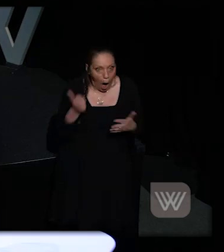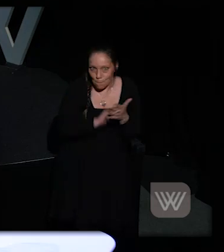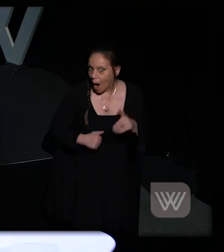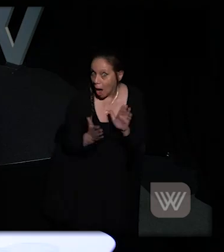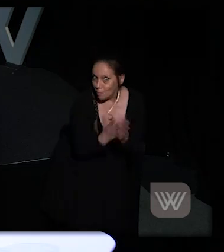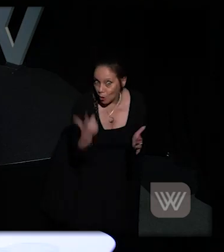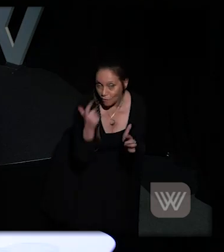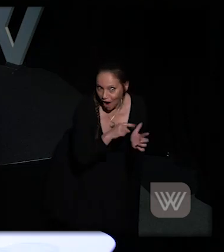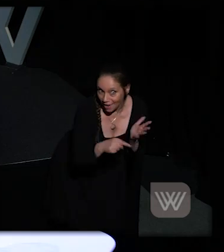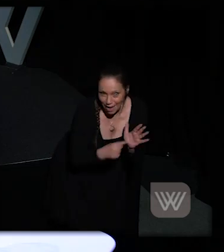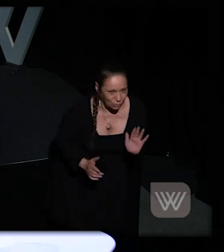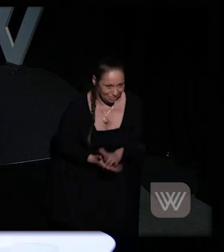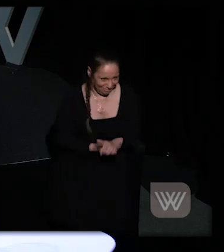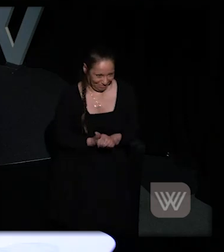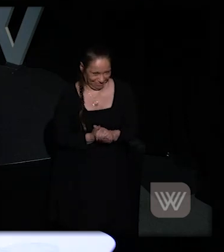out. And,